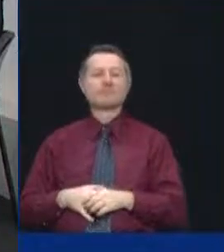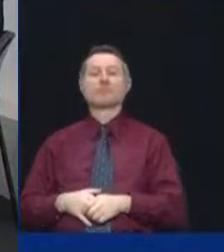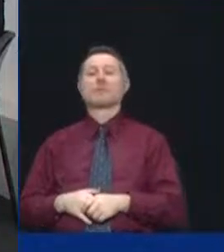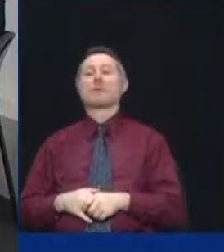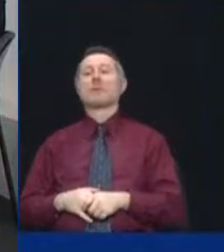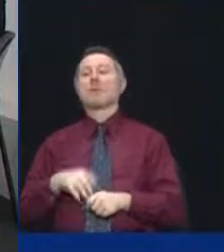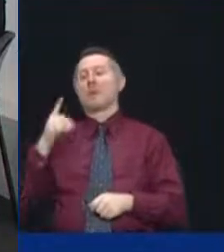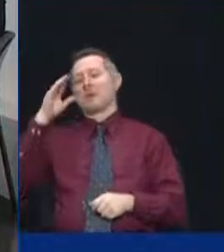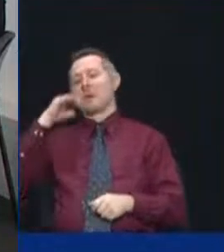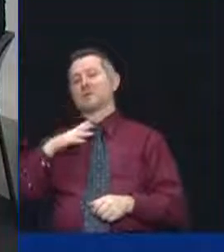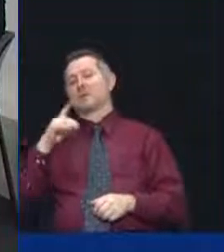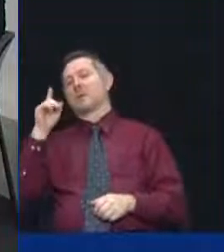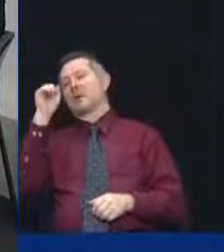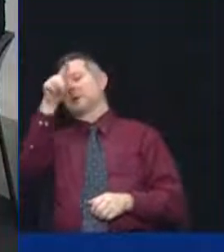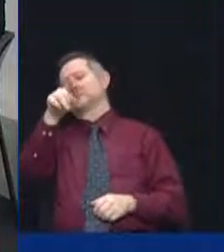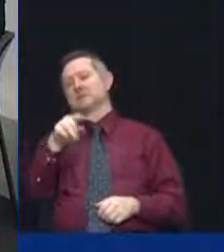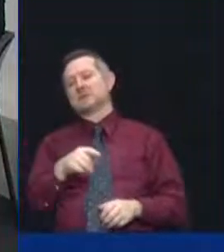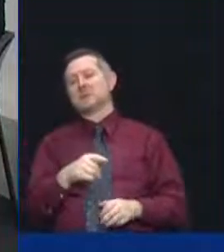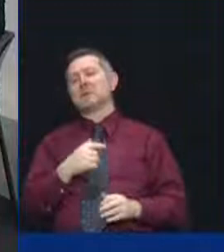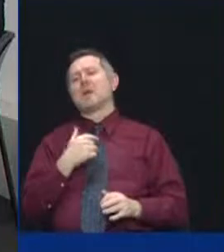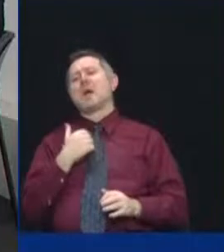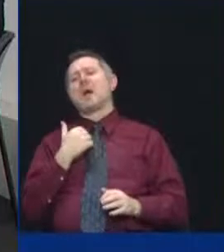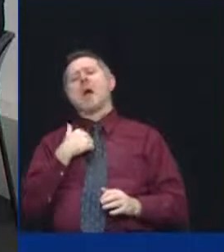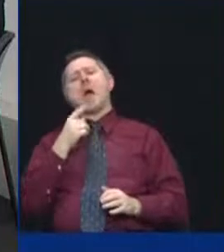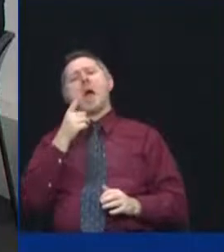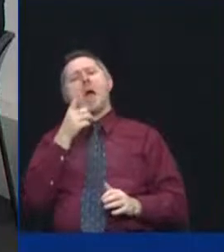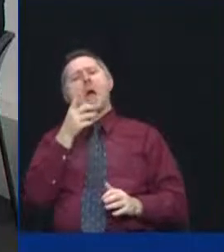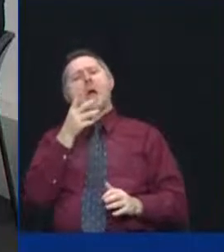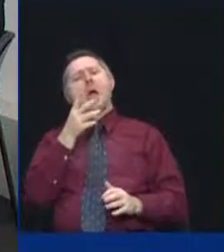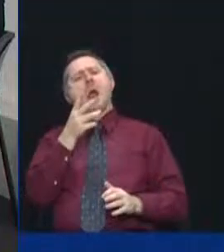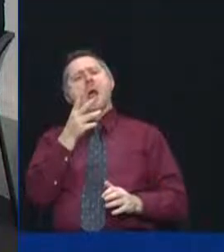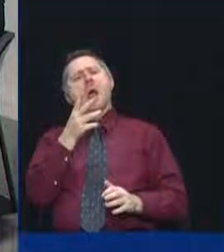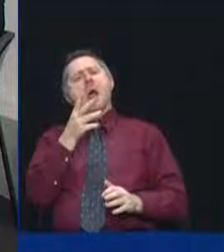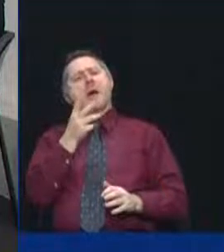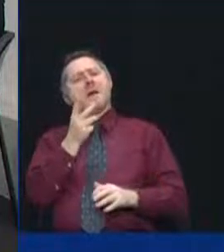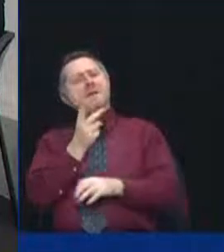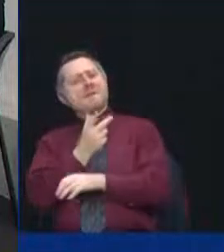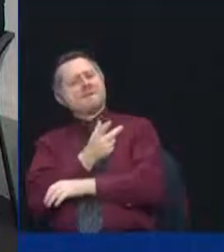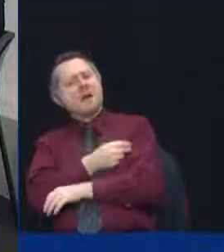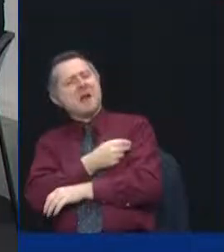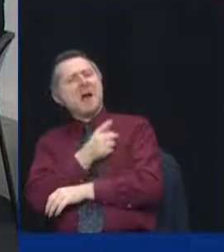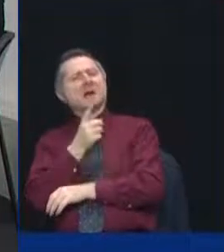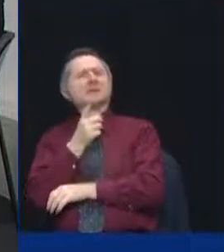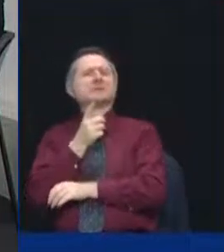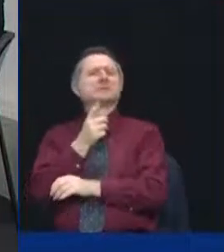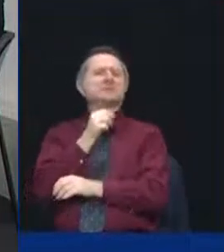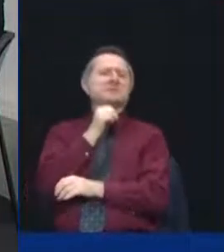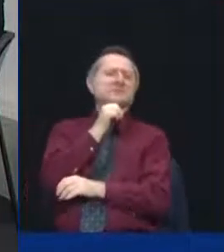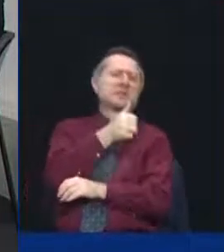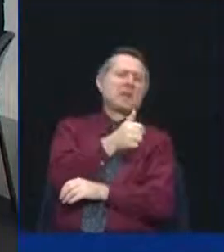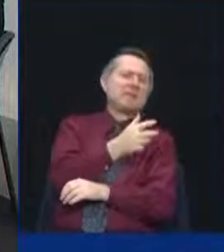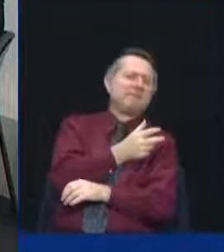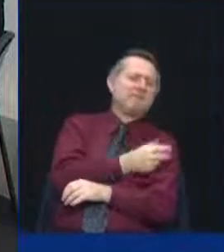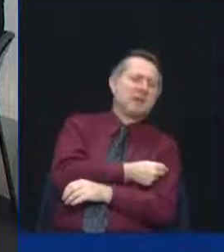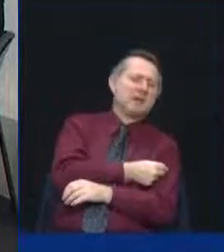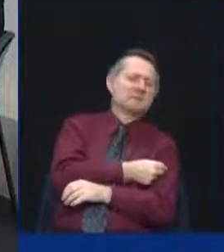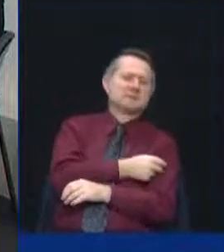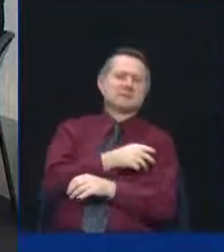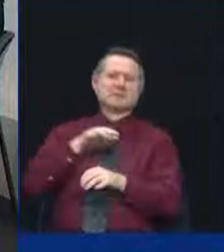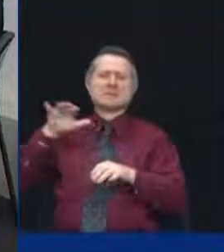advance whether they're vaccinated or unvaccinated sections, or will it be based on ticket buyers? How will that